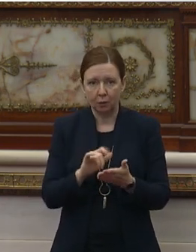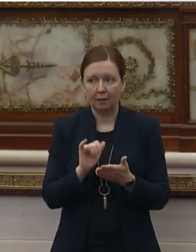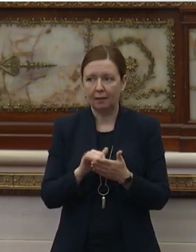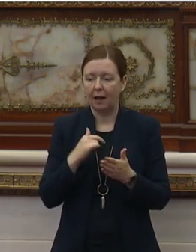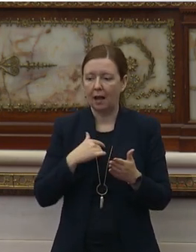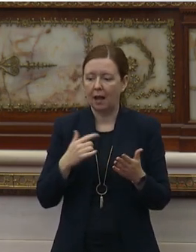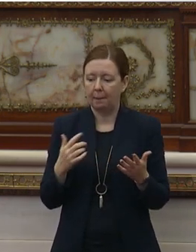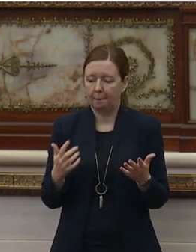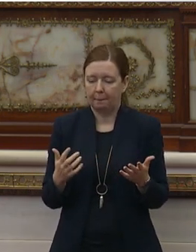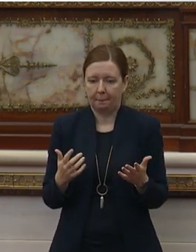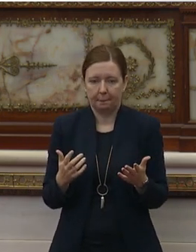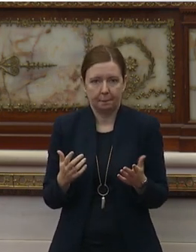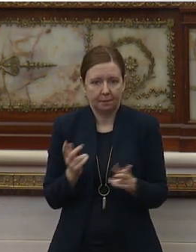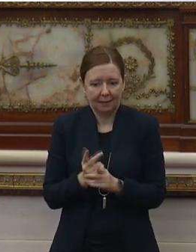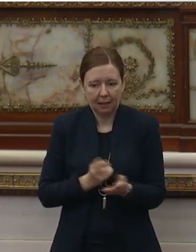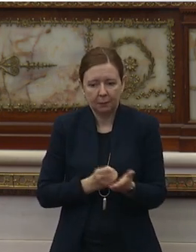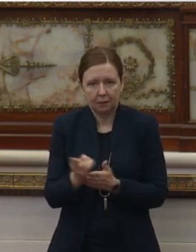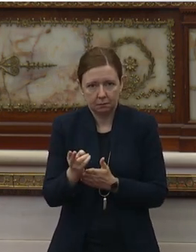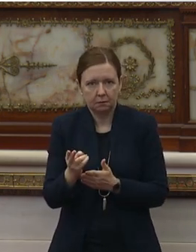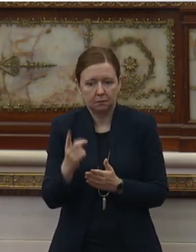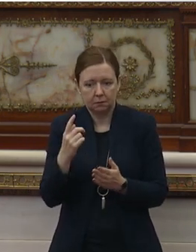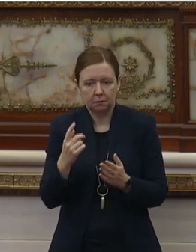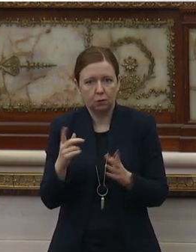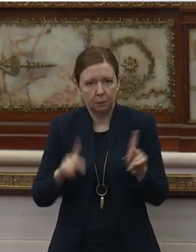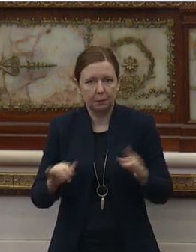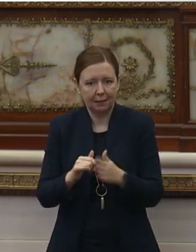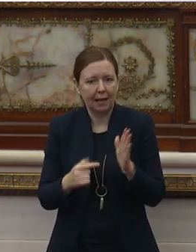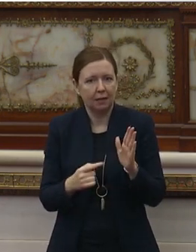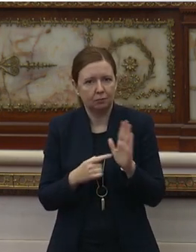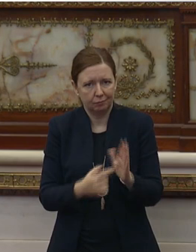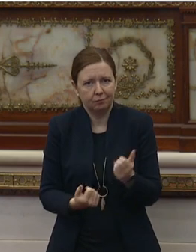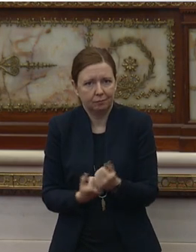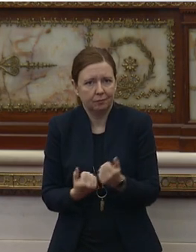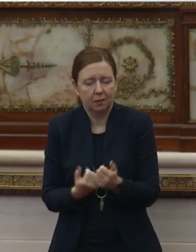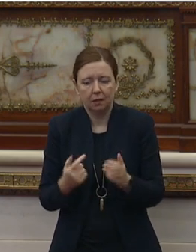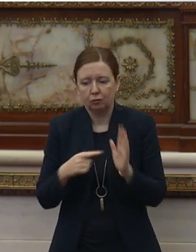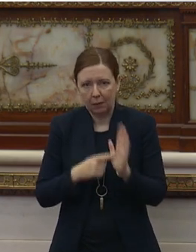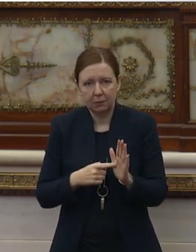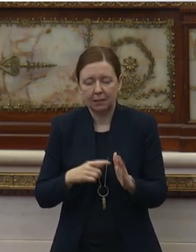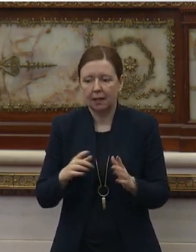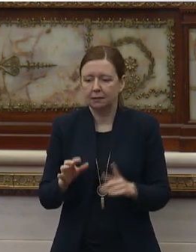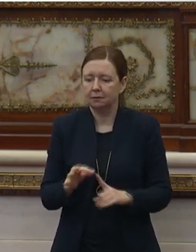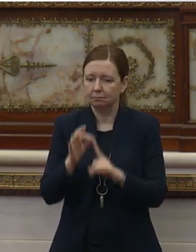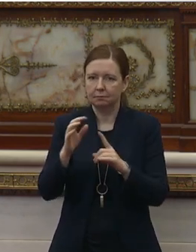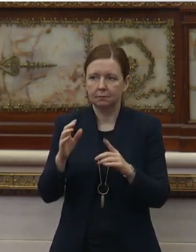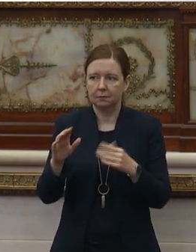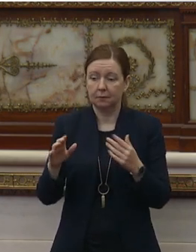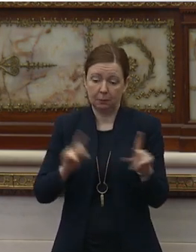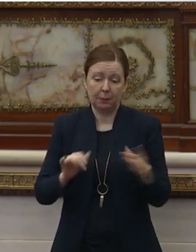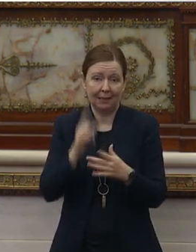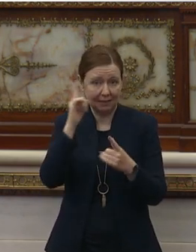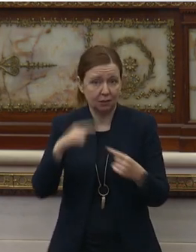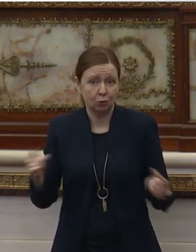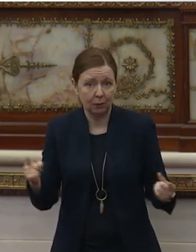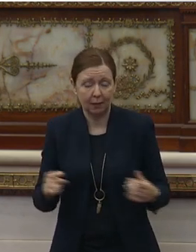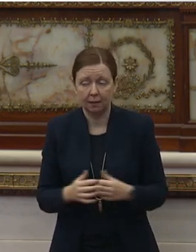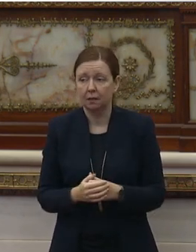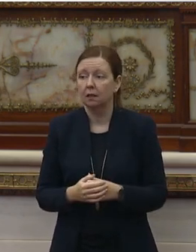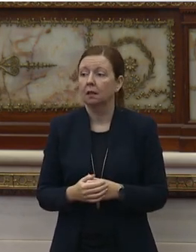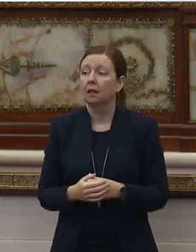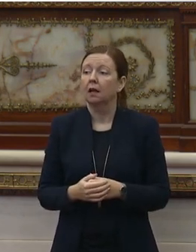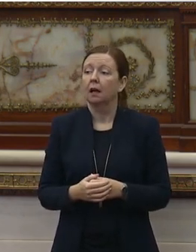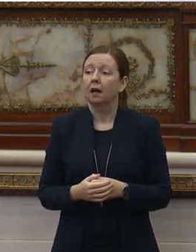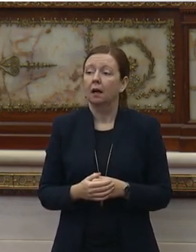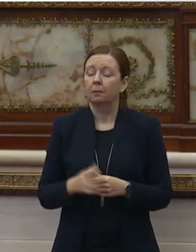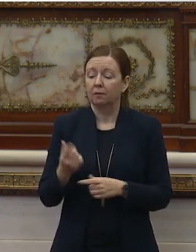I'm holding true to the people that I represent, all of the people that I represent, particularly the ones that I disagree with. And in the